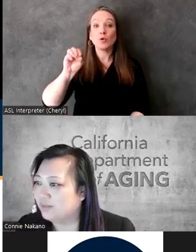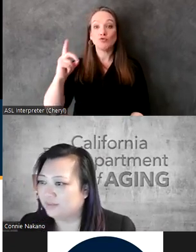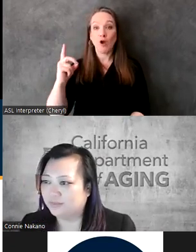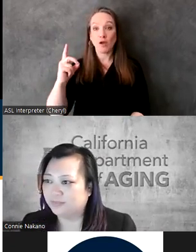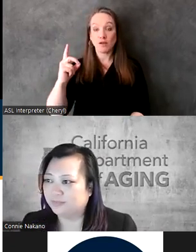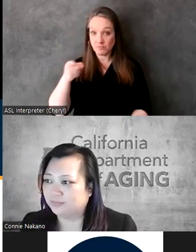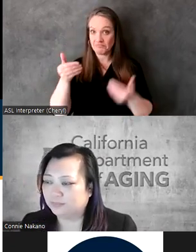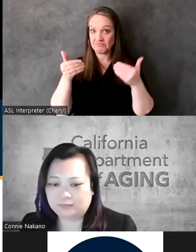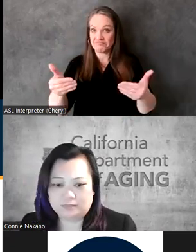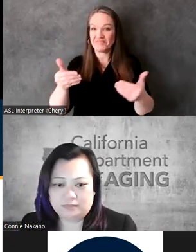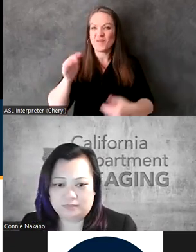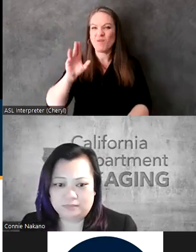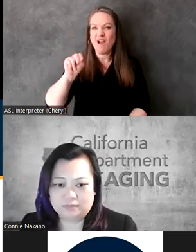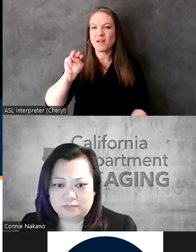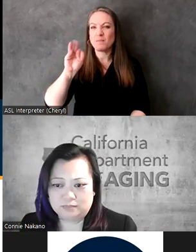question live.